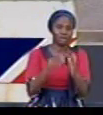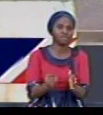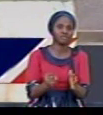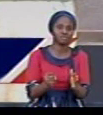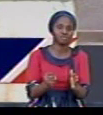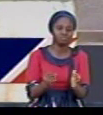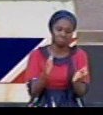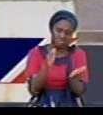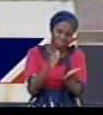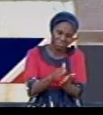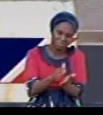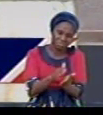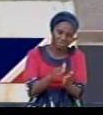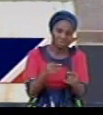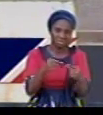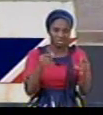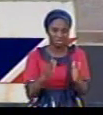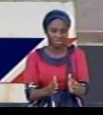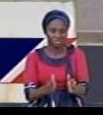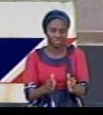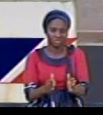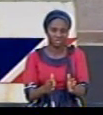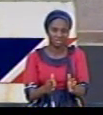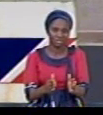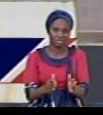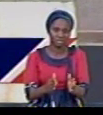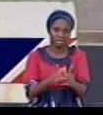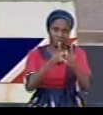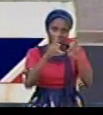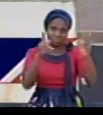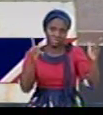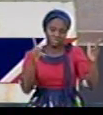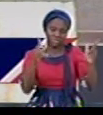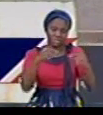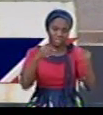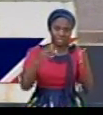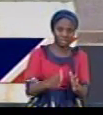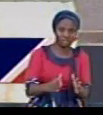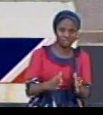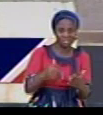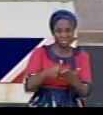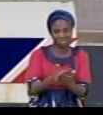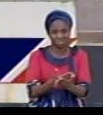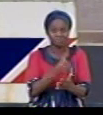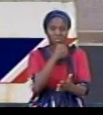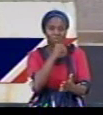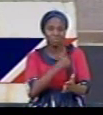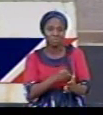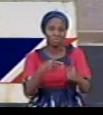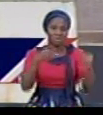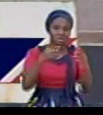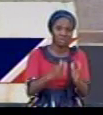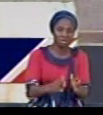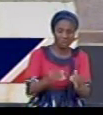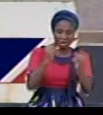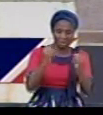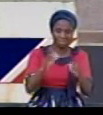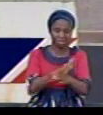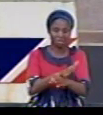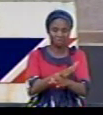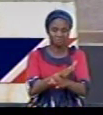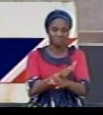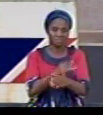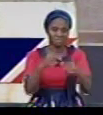ones, big ones, new ones, old ones, powerful ones